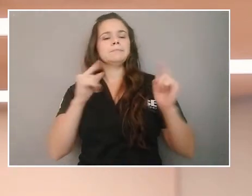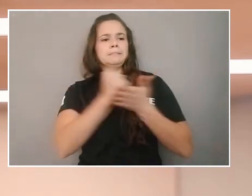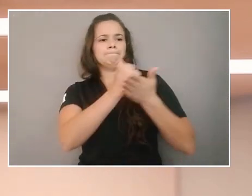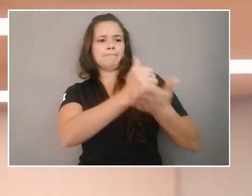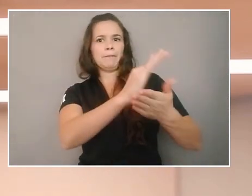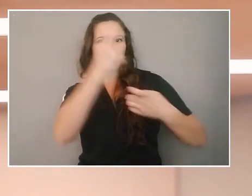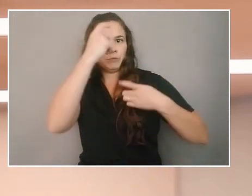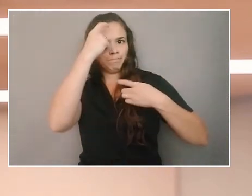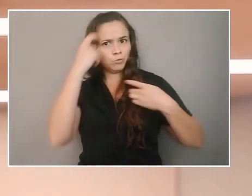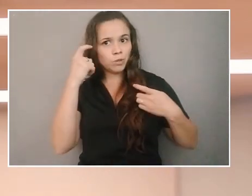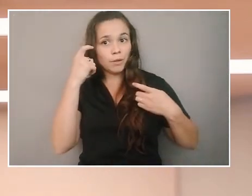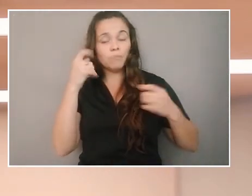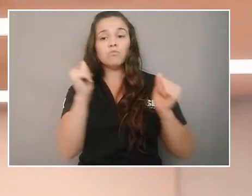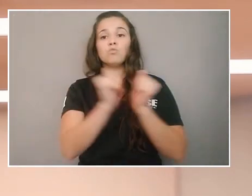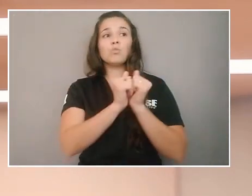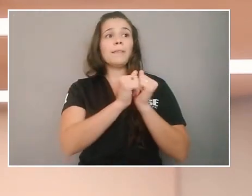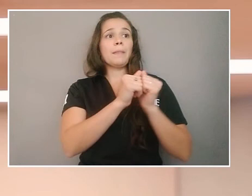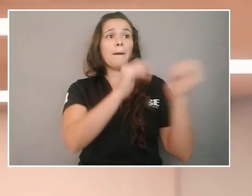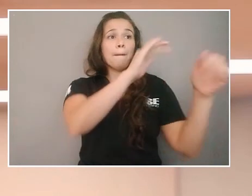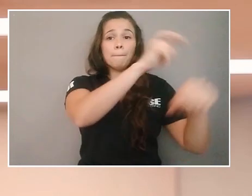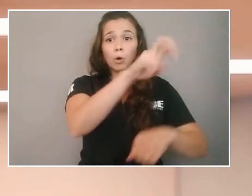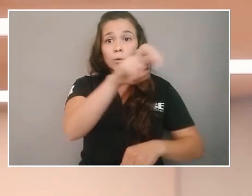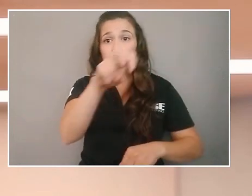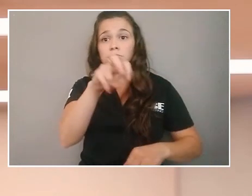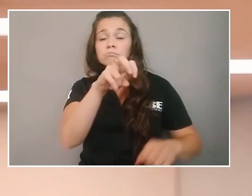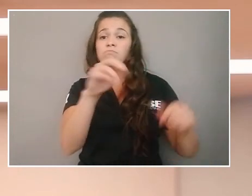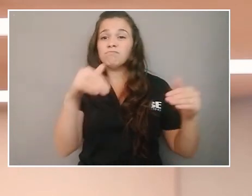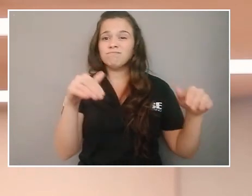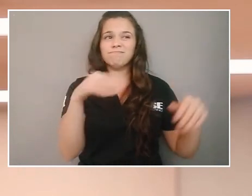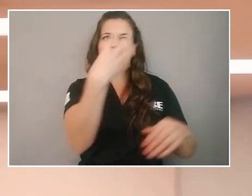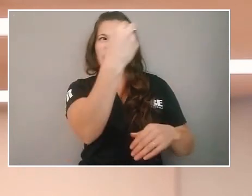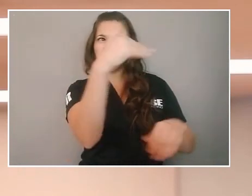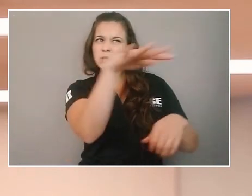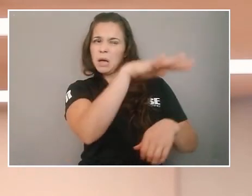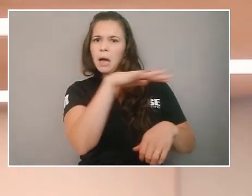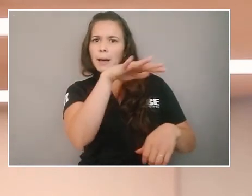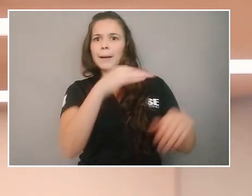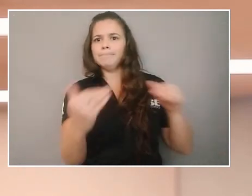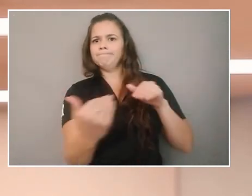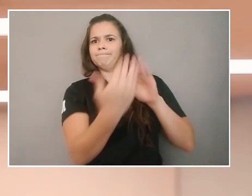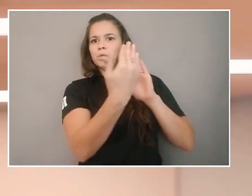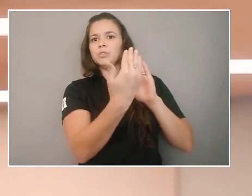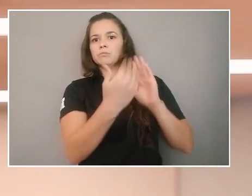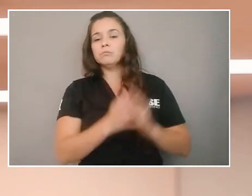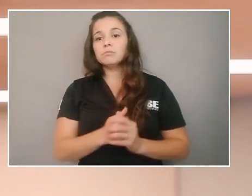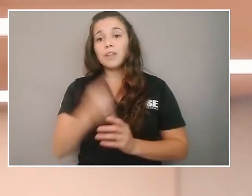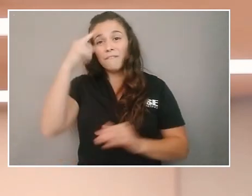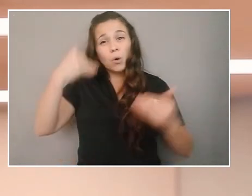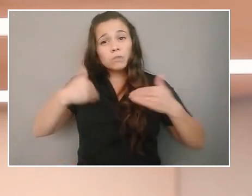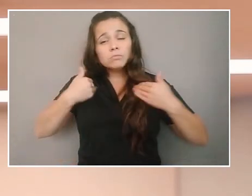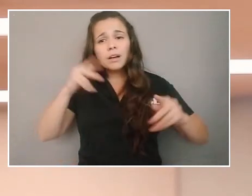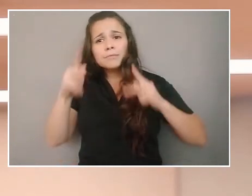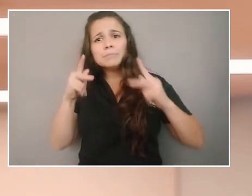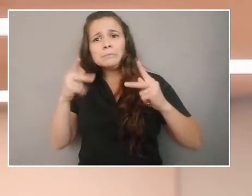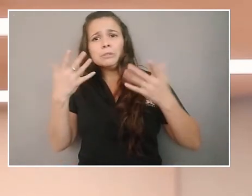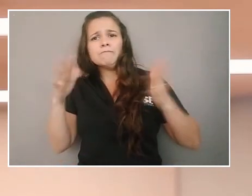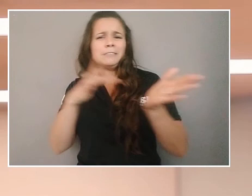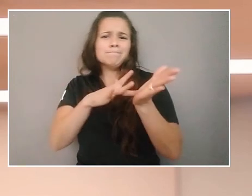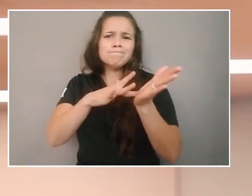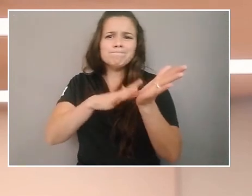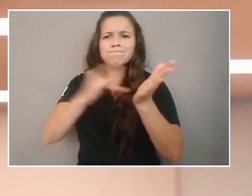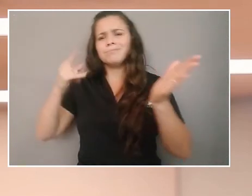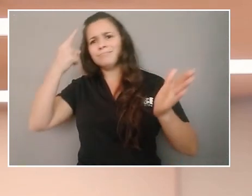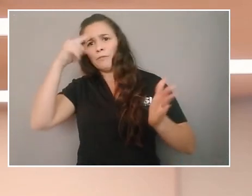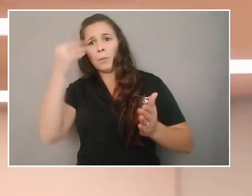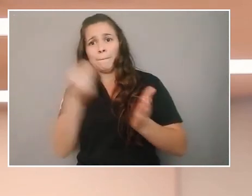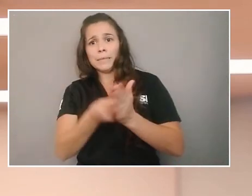mobile, field-based, intensive approach. Youth who have been commercially sexually exploited, more commonly known